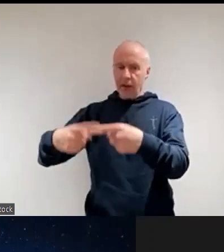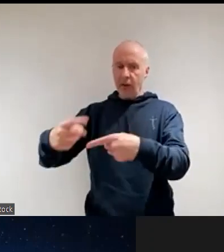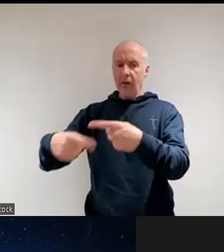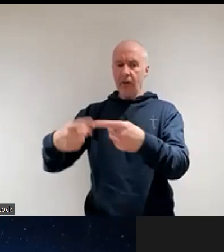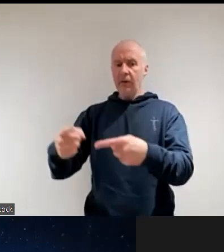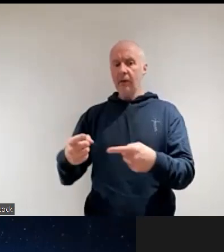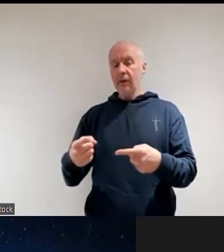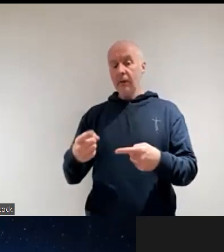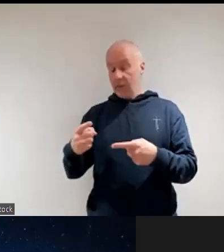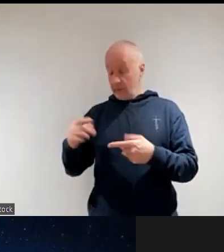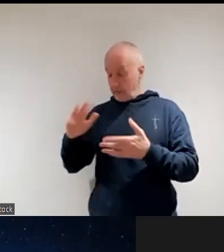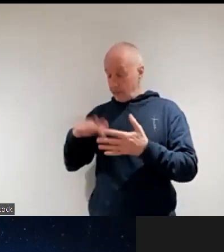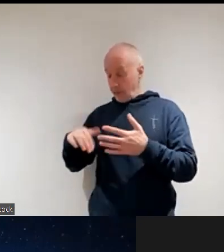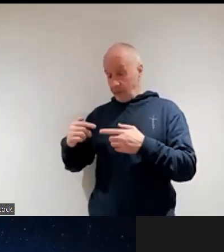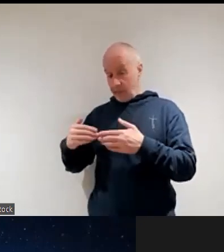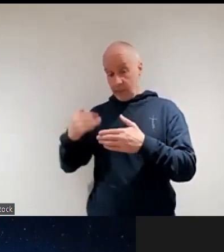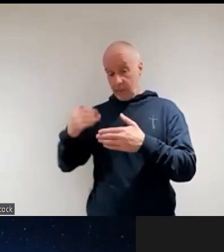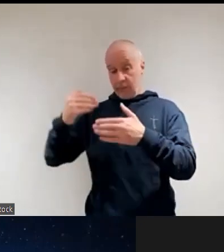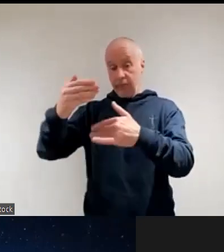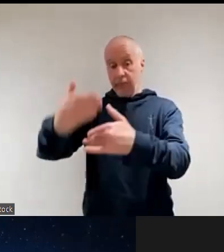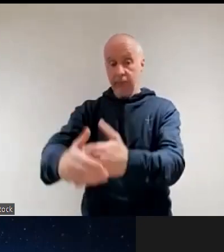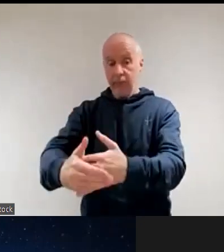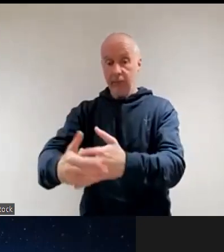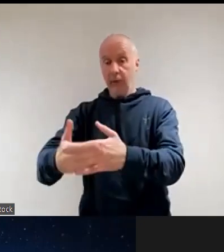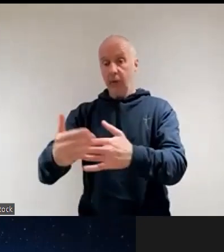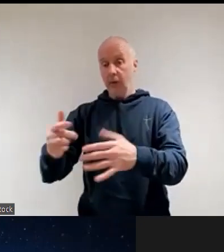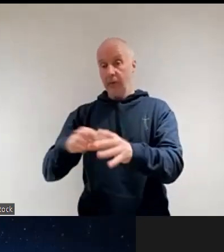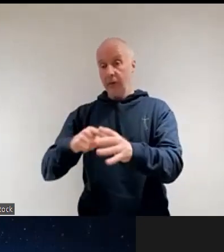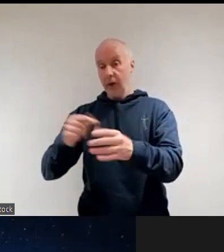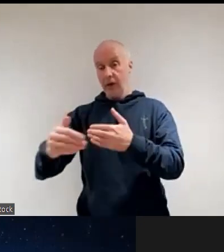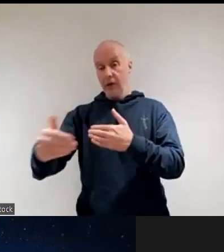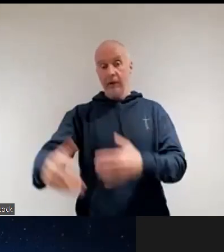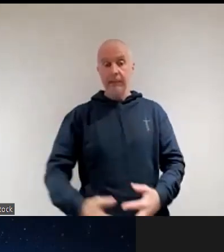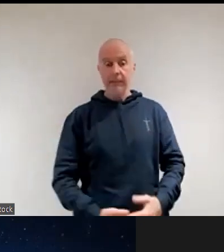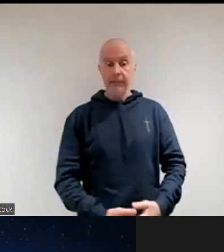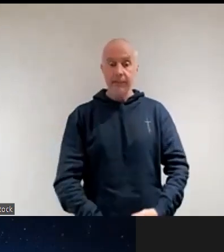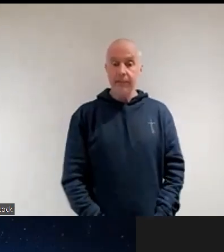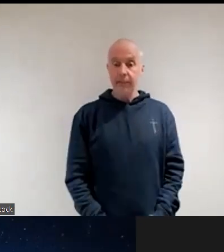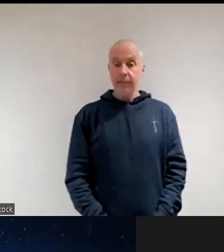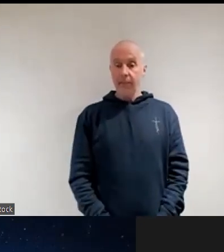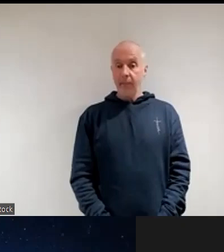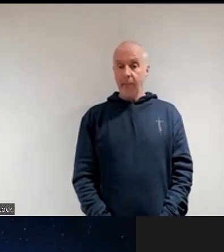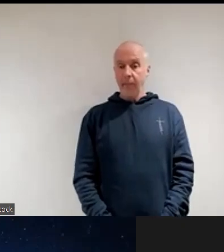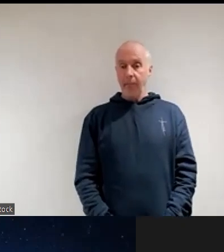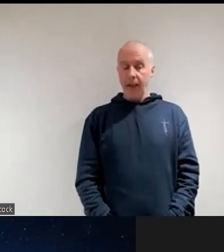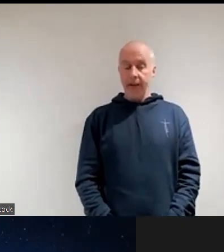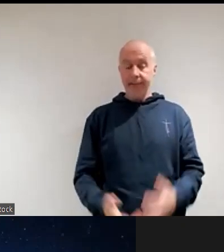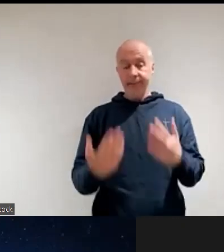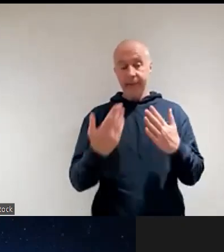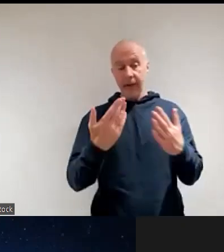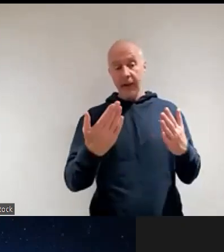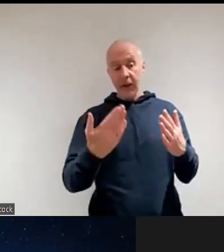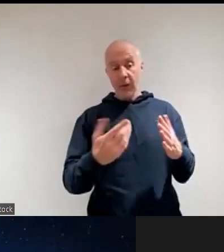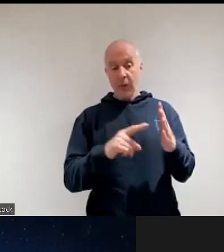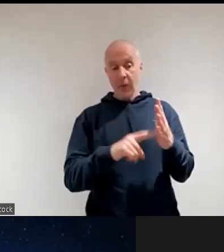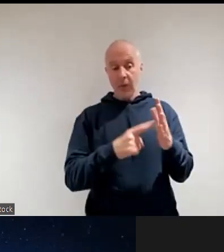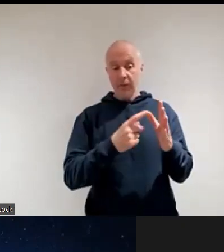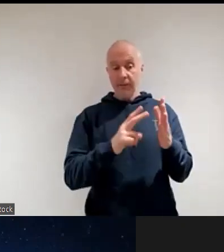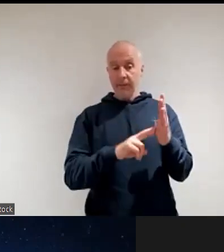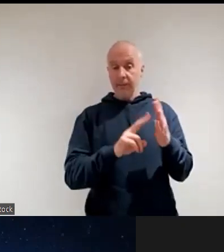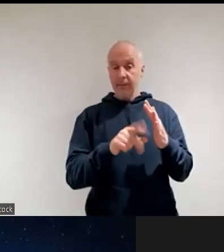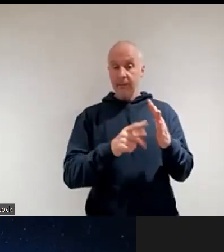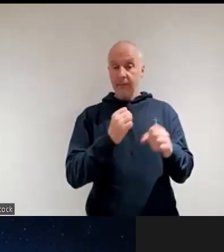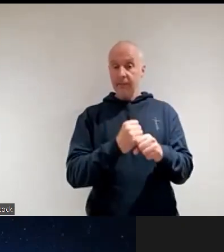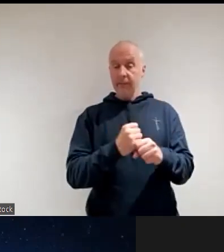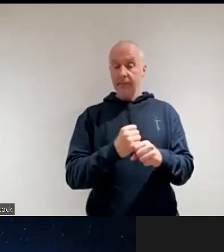life cycle of the battery as long as possible. Brilliant. Thank you, Tim. That really comprehensive answer. I'm sure that Will take that away